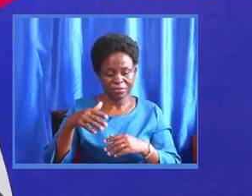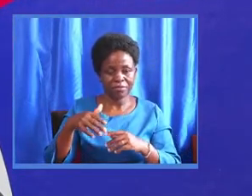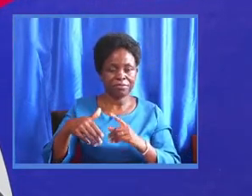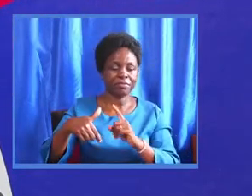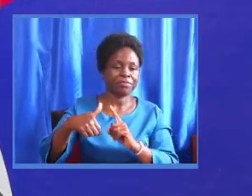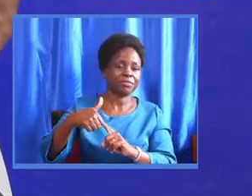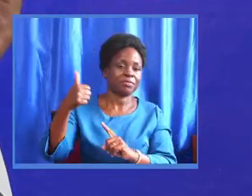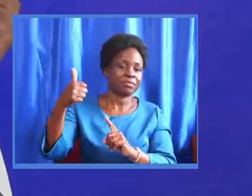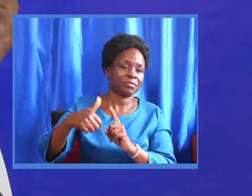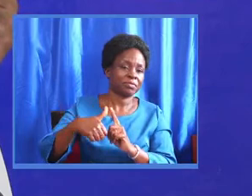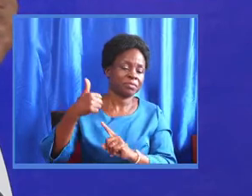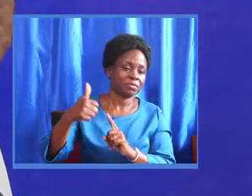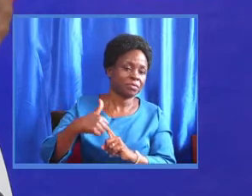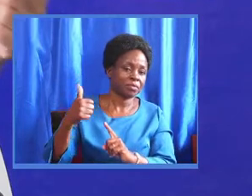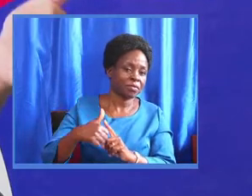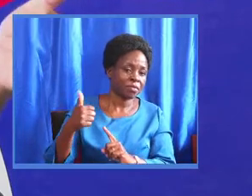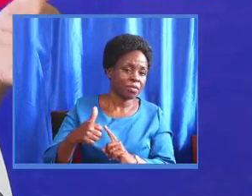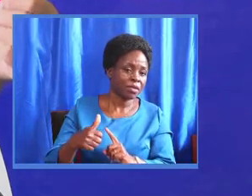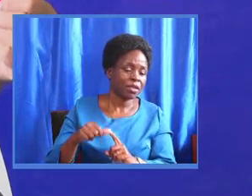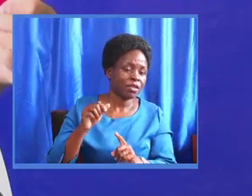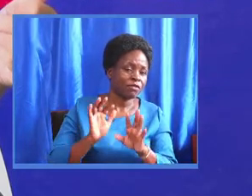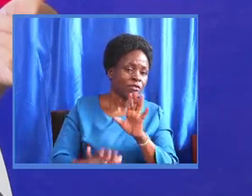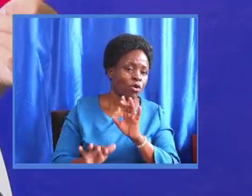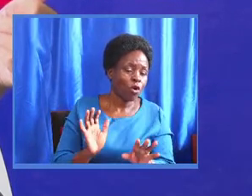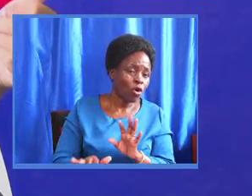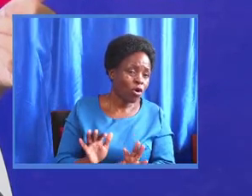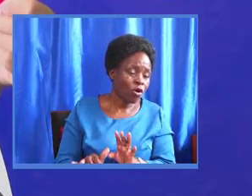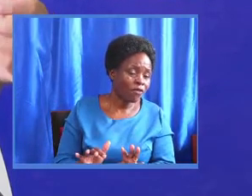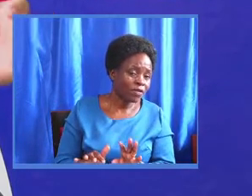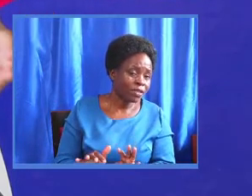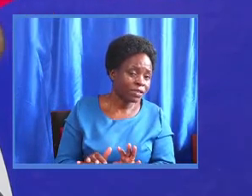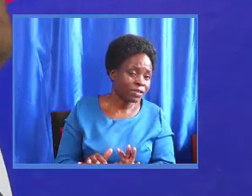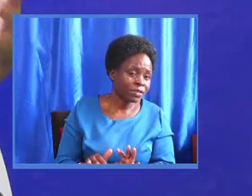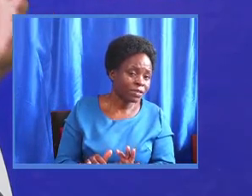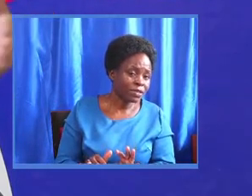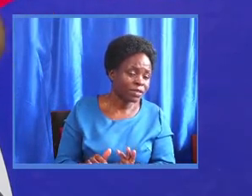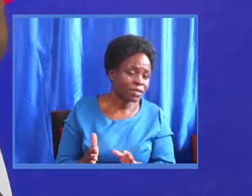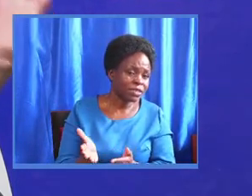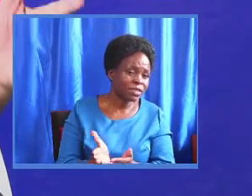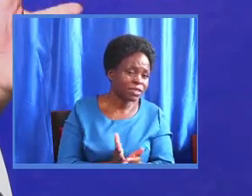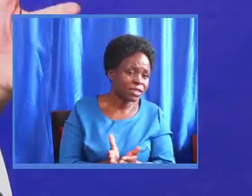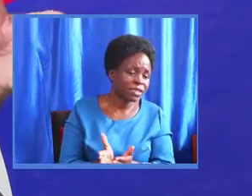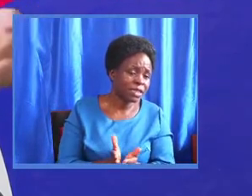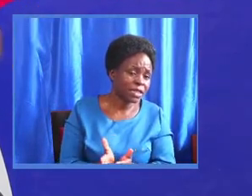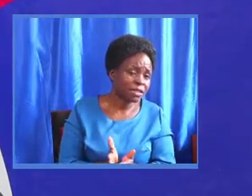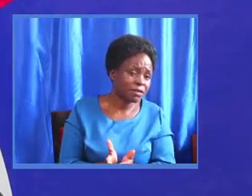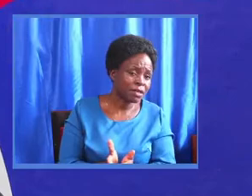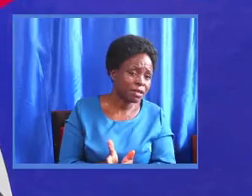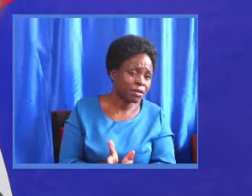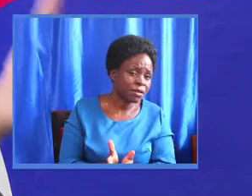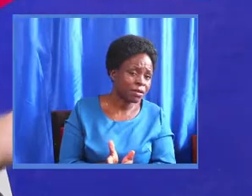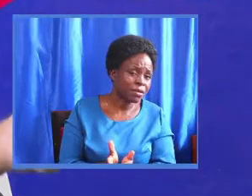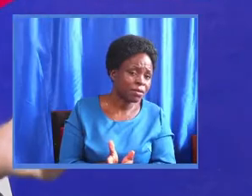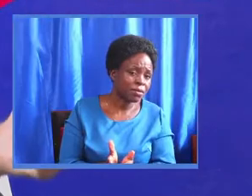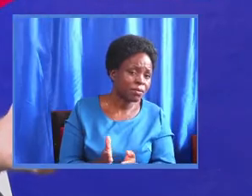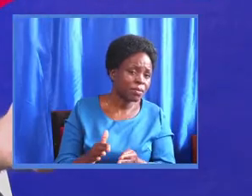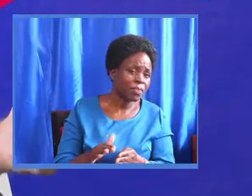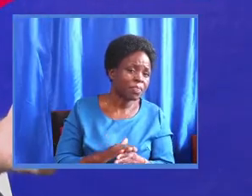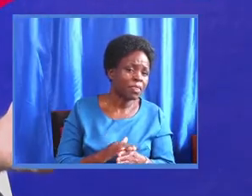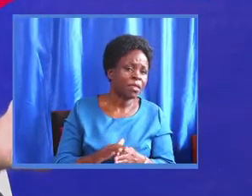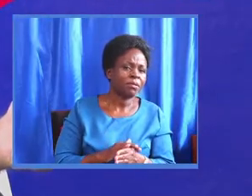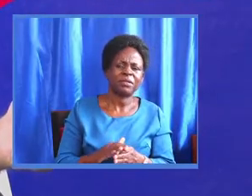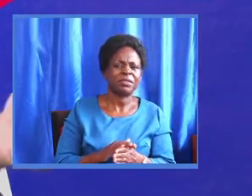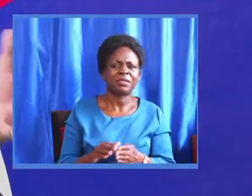hit. If you're an office, service industry working from offices, your business has not been